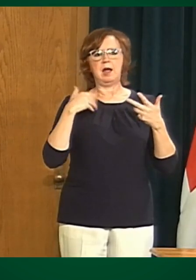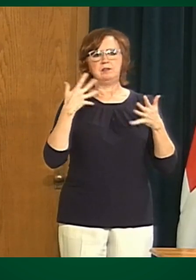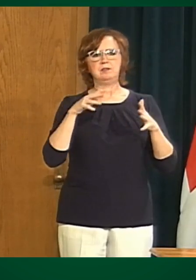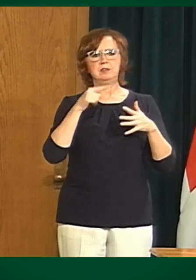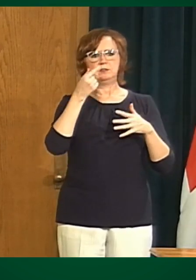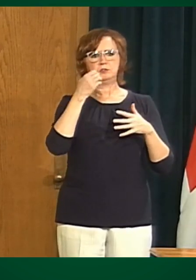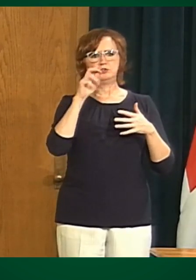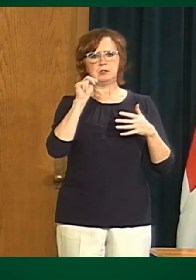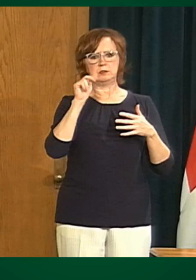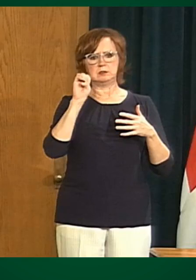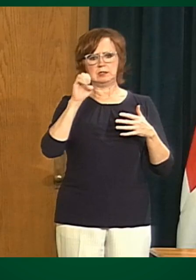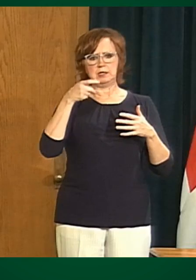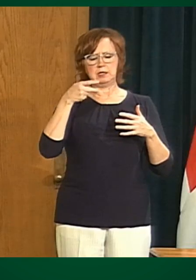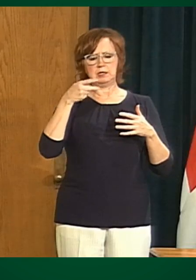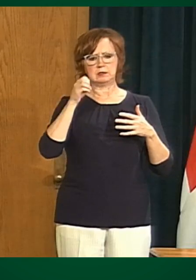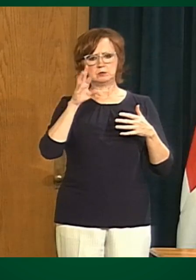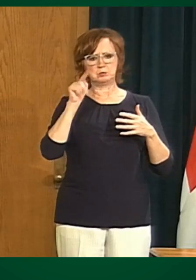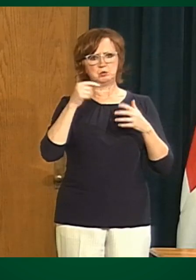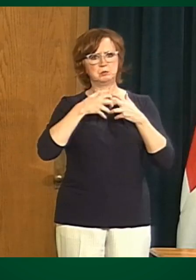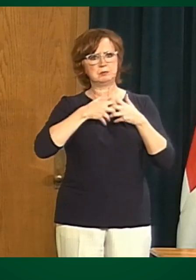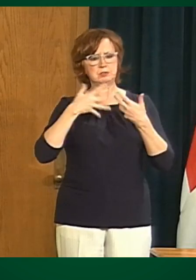Loche, and we